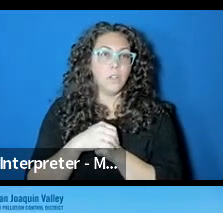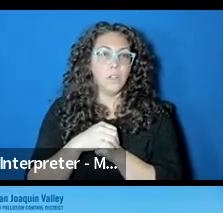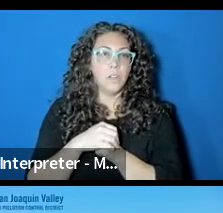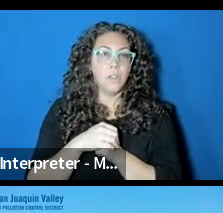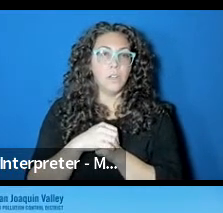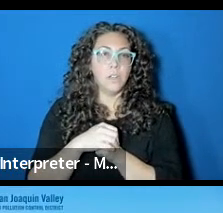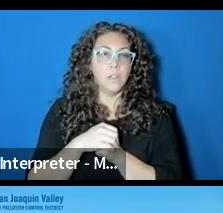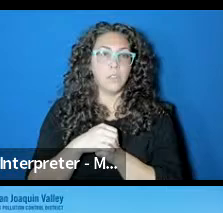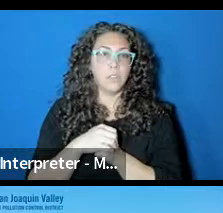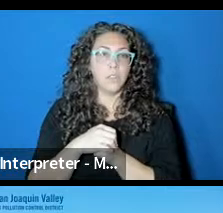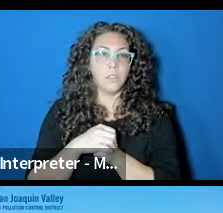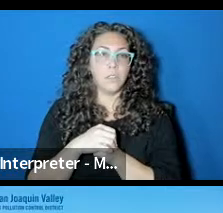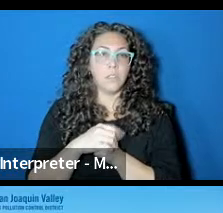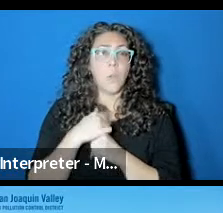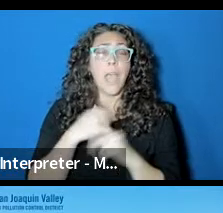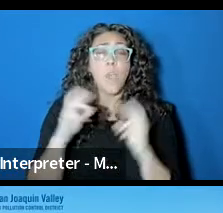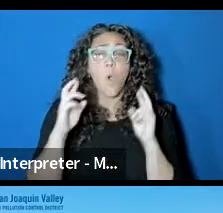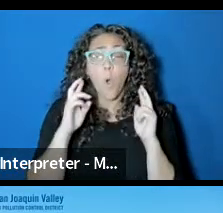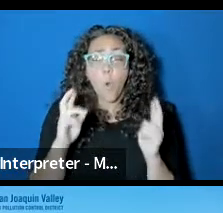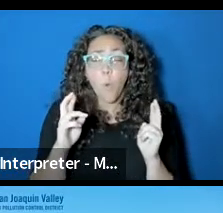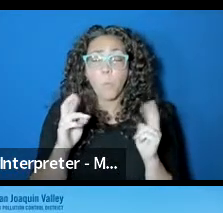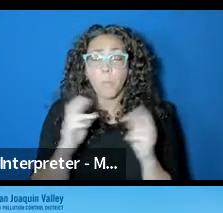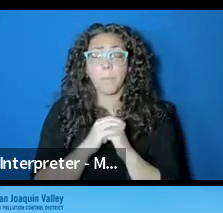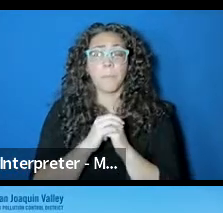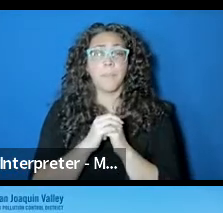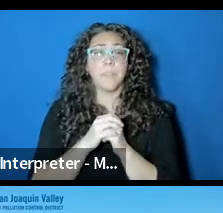I hope everybody